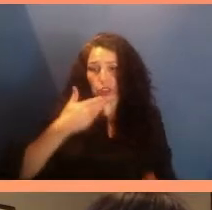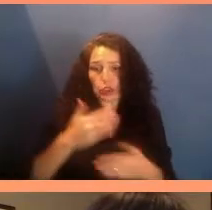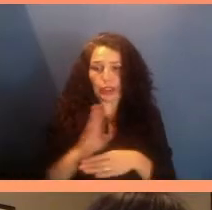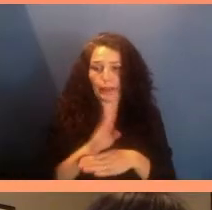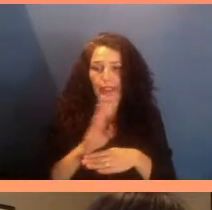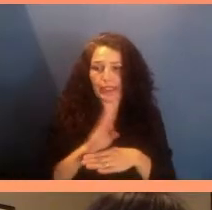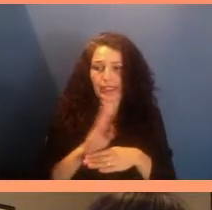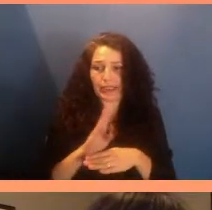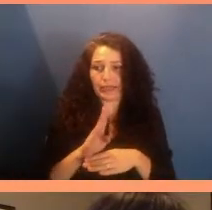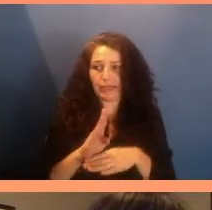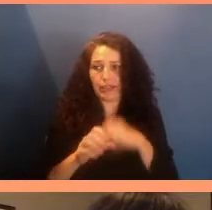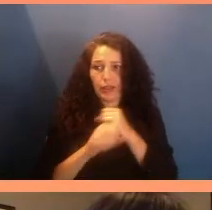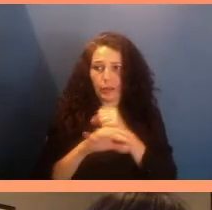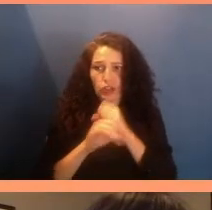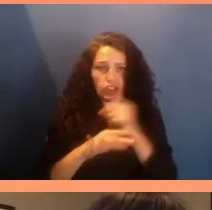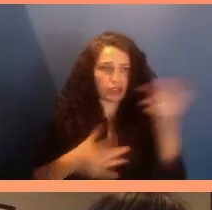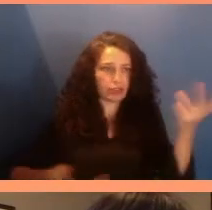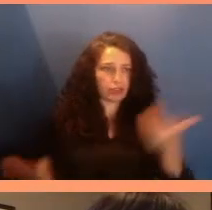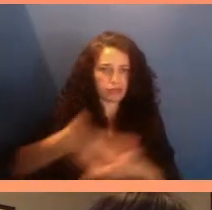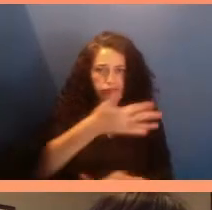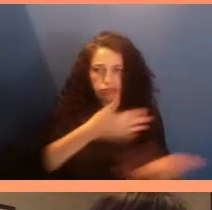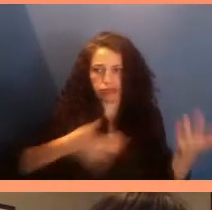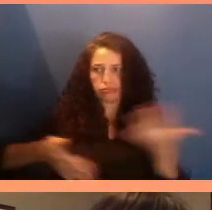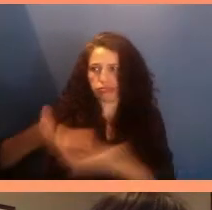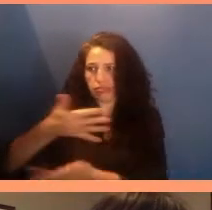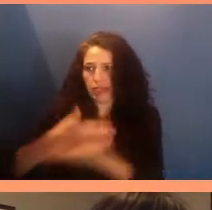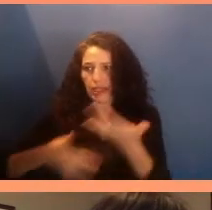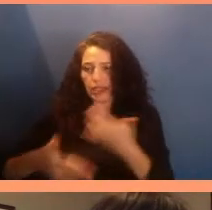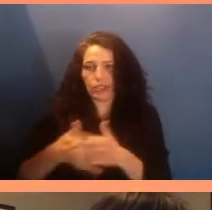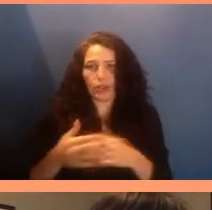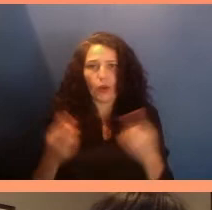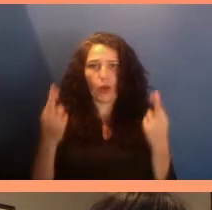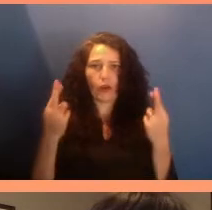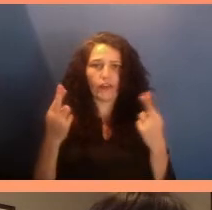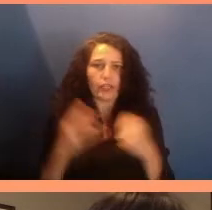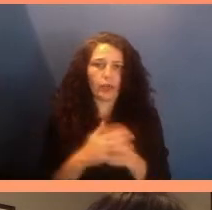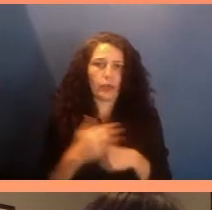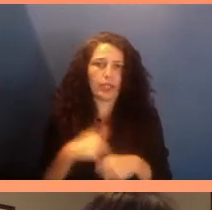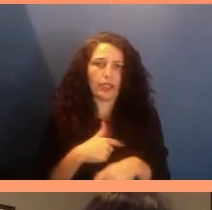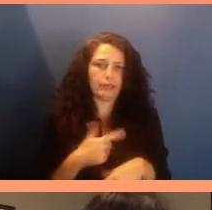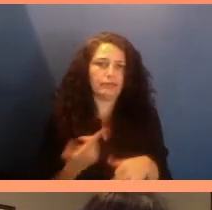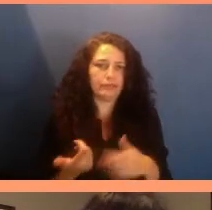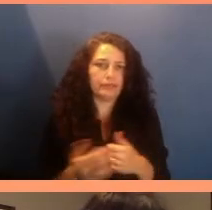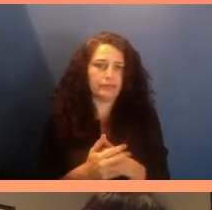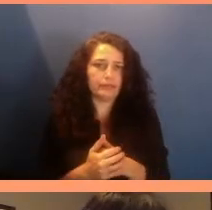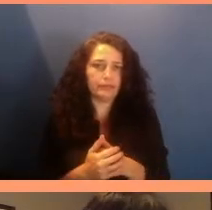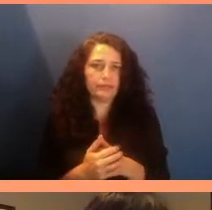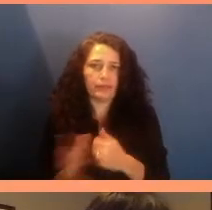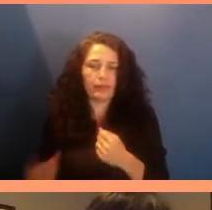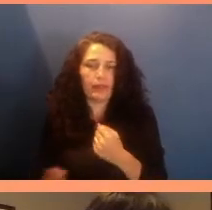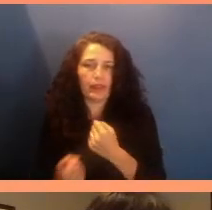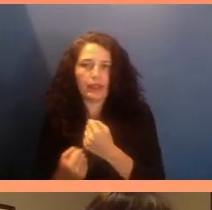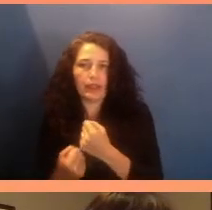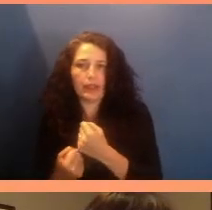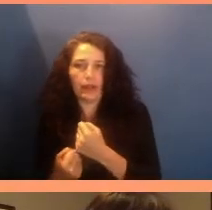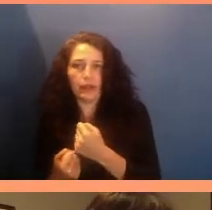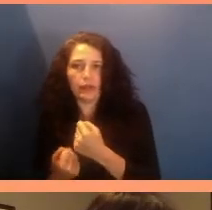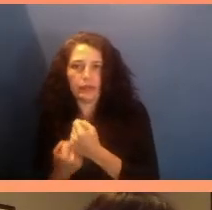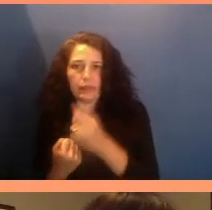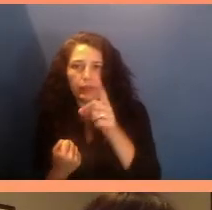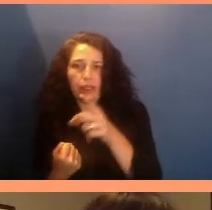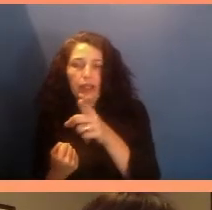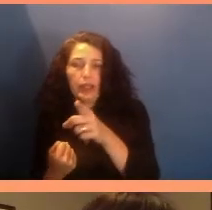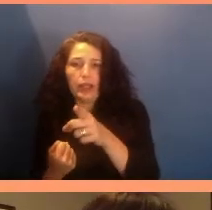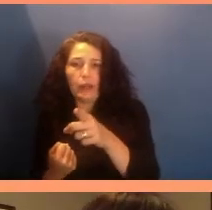so, hopefully we can help illuminate why it is. I'll just add on to that real quick. I think brown people like